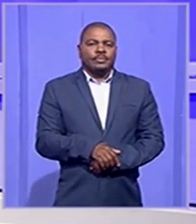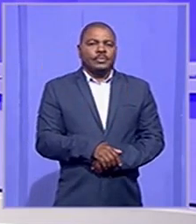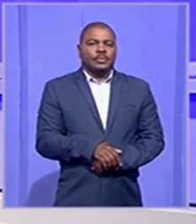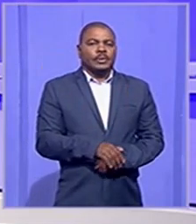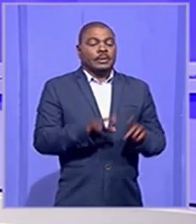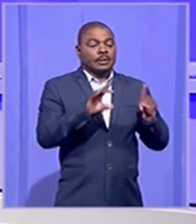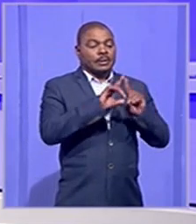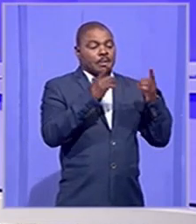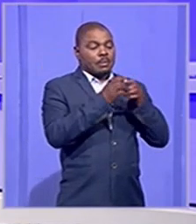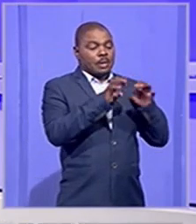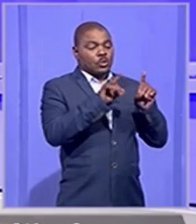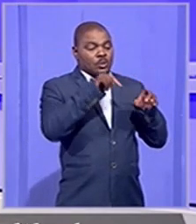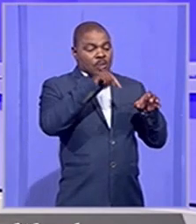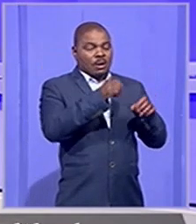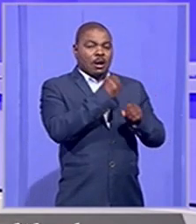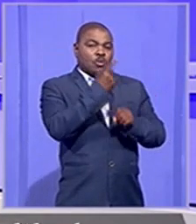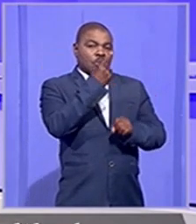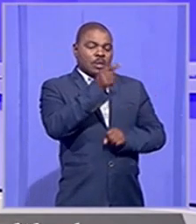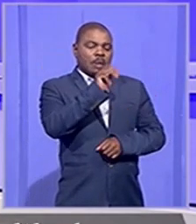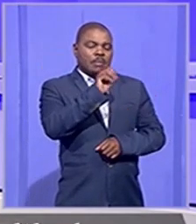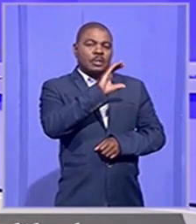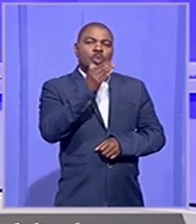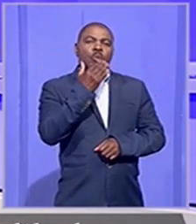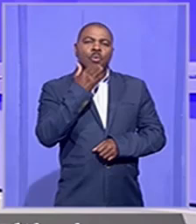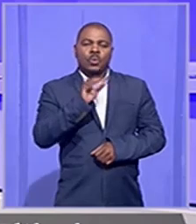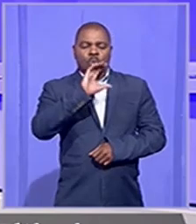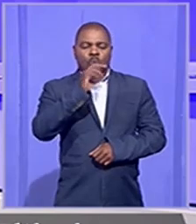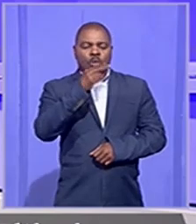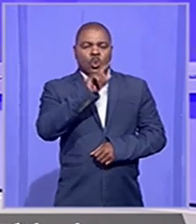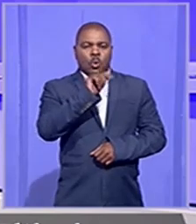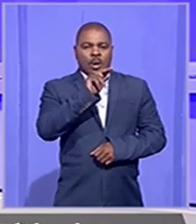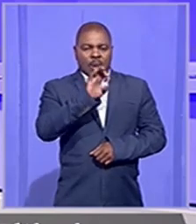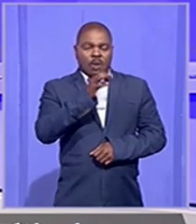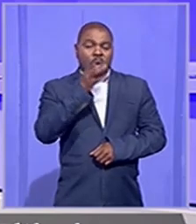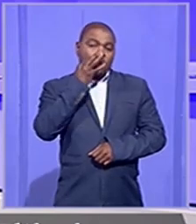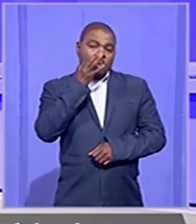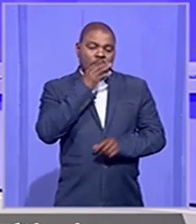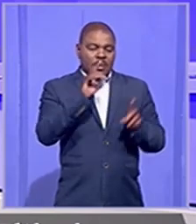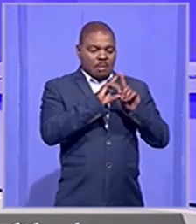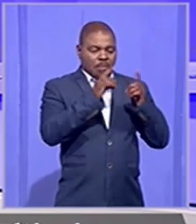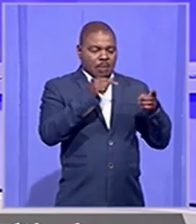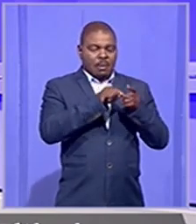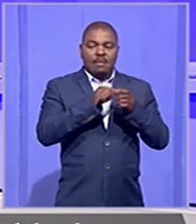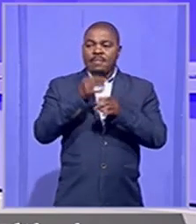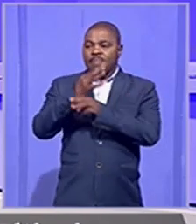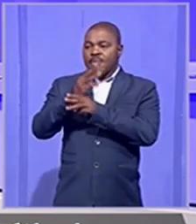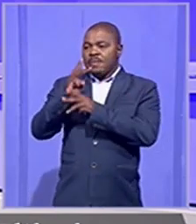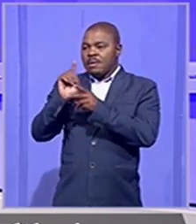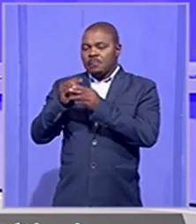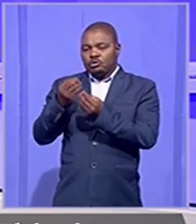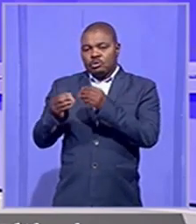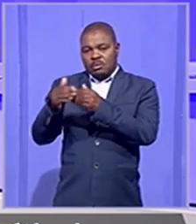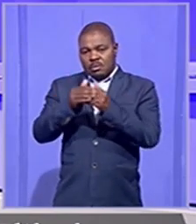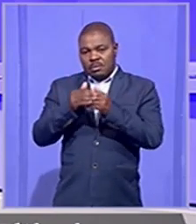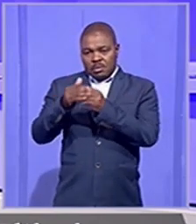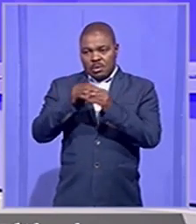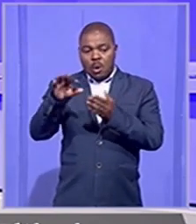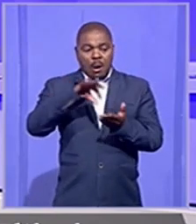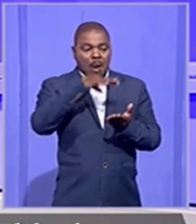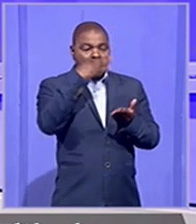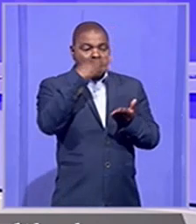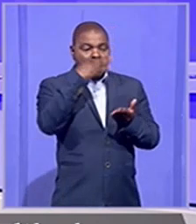Mokhuduthamaga wa Lefapha la Thuto mono Gauteng Matome Tshilwane a re lefapha le tle go simolola go rebolela batsadi le batlhokomedi ba ba diretseng